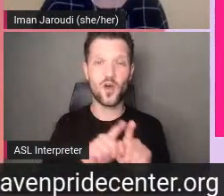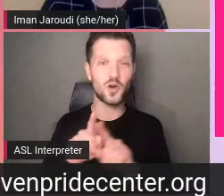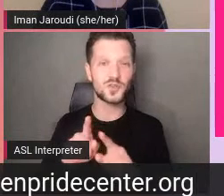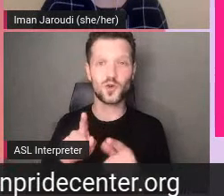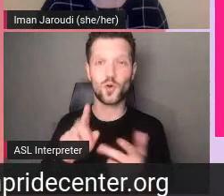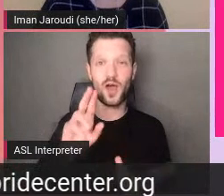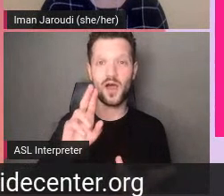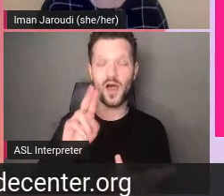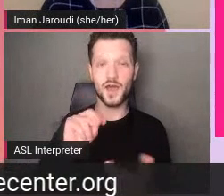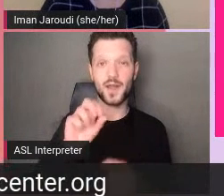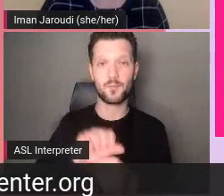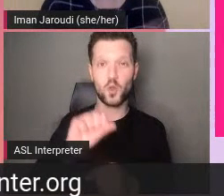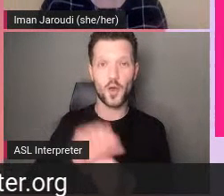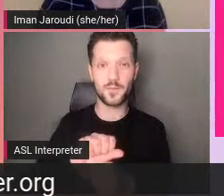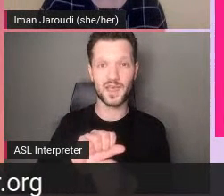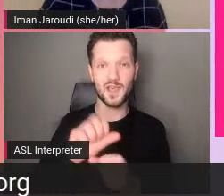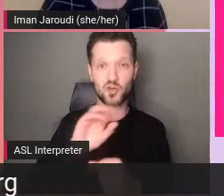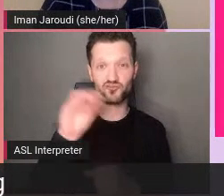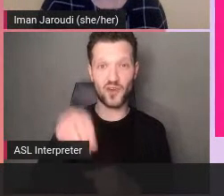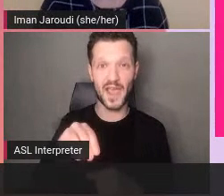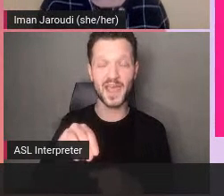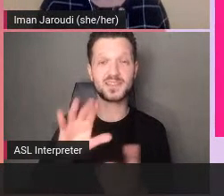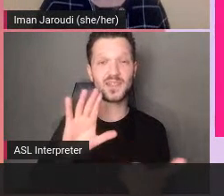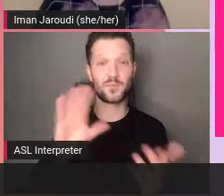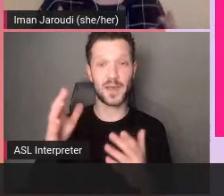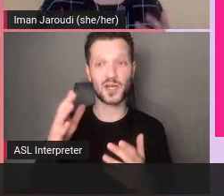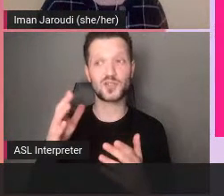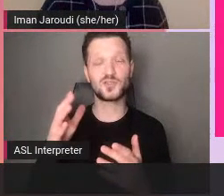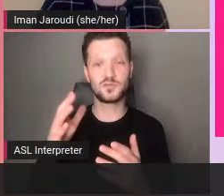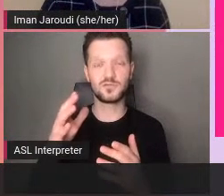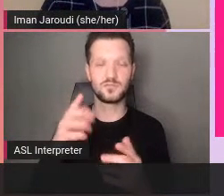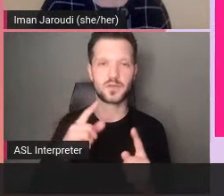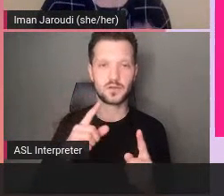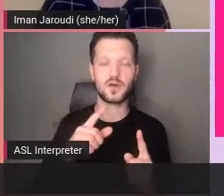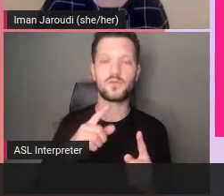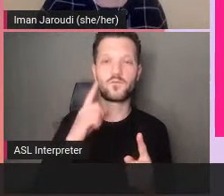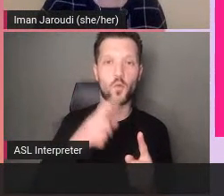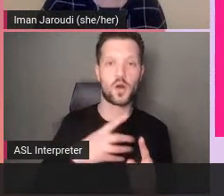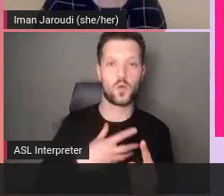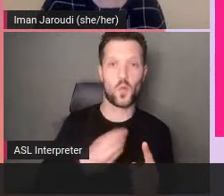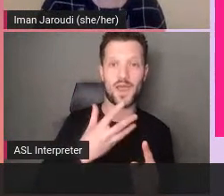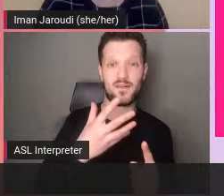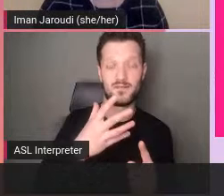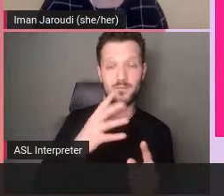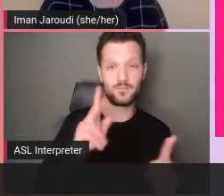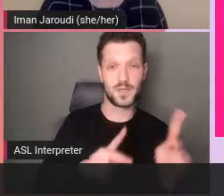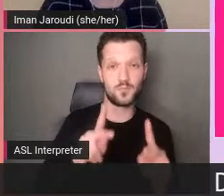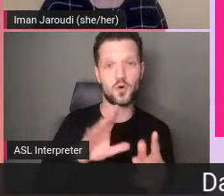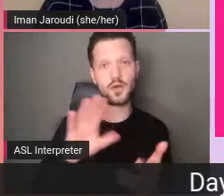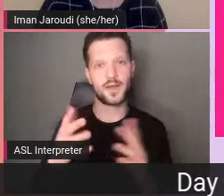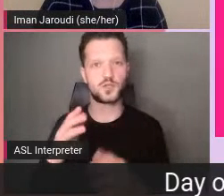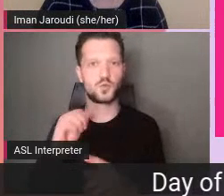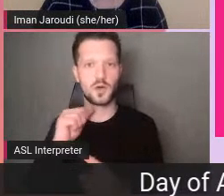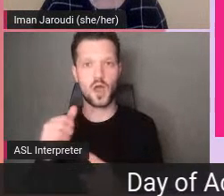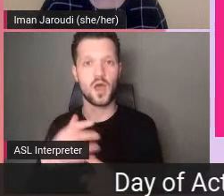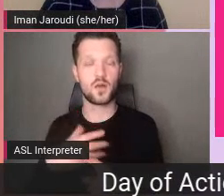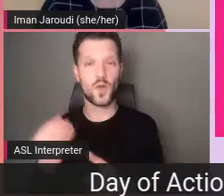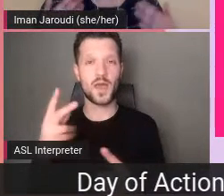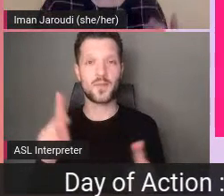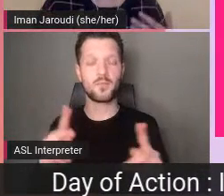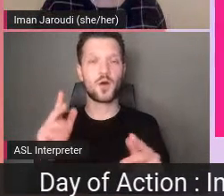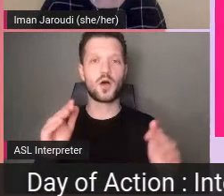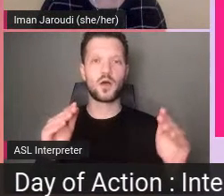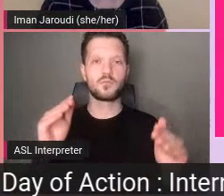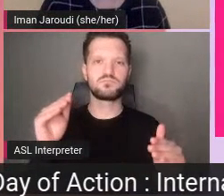among trans folks of color compared to white trans folks, which further demonstrates how systemic racism compounds with systemic transphobia